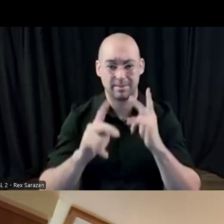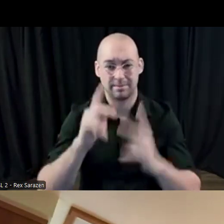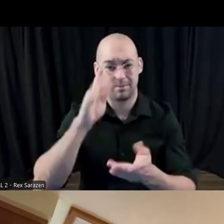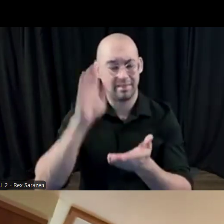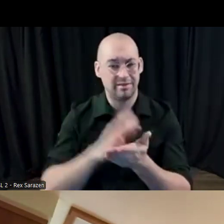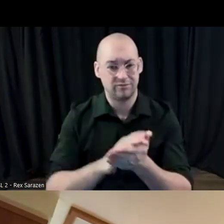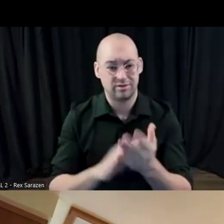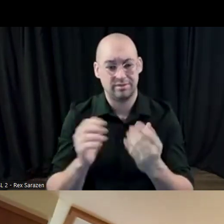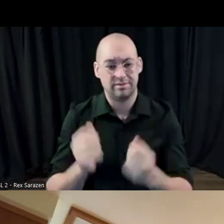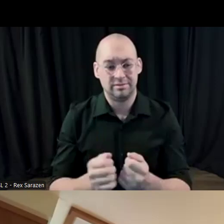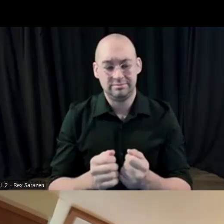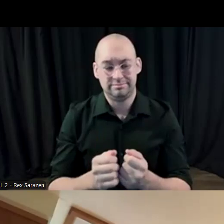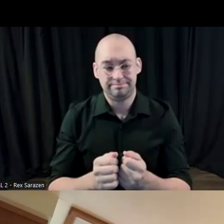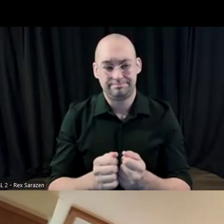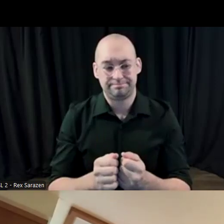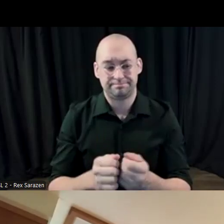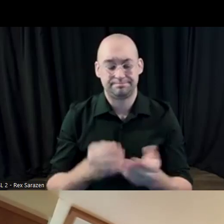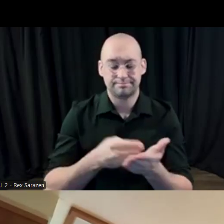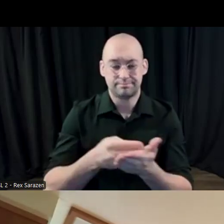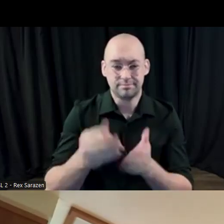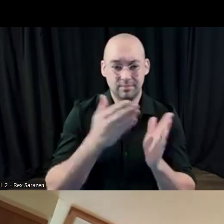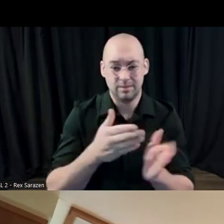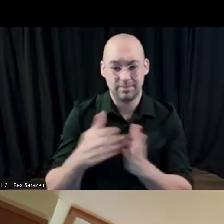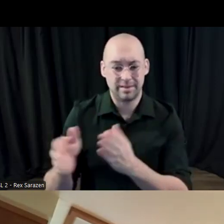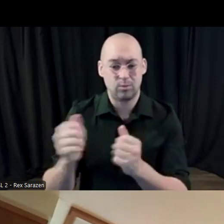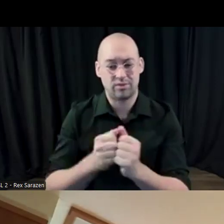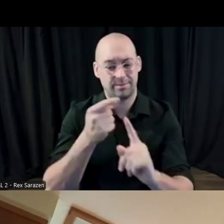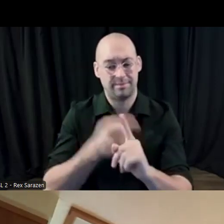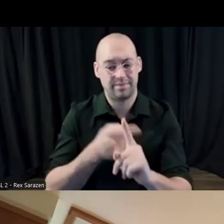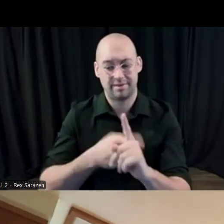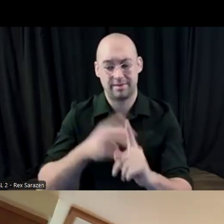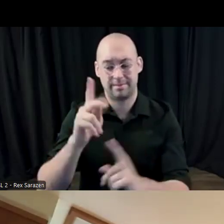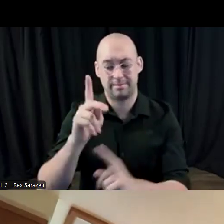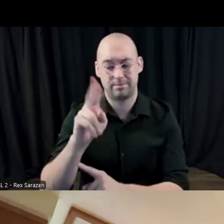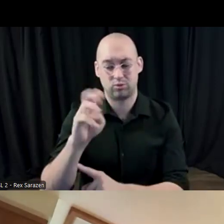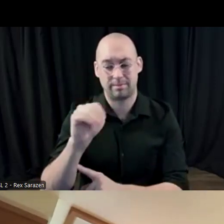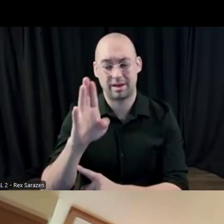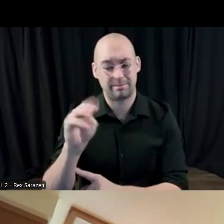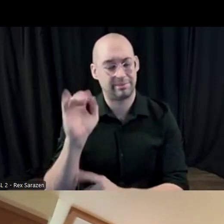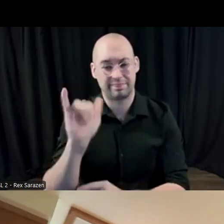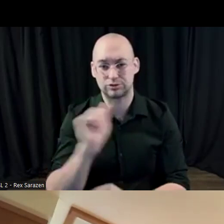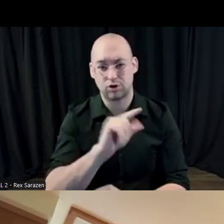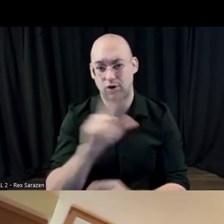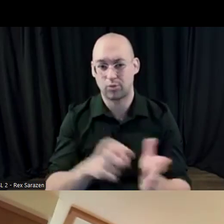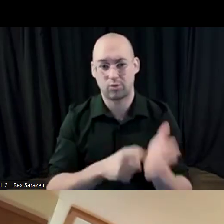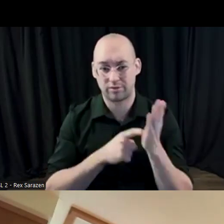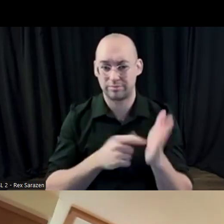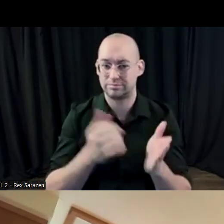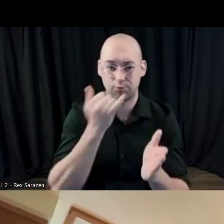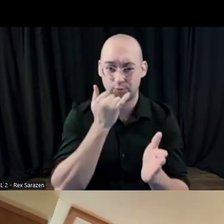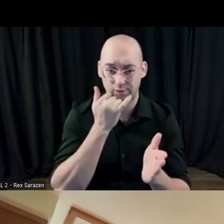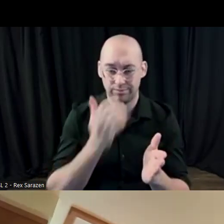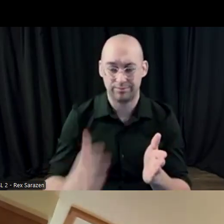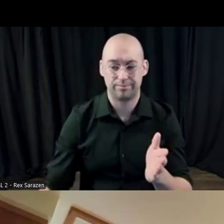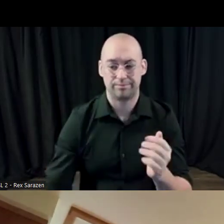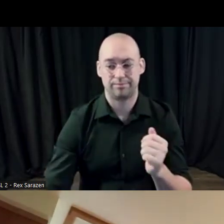plainly purchasing a plan with a monthly premium is all that is required. In order to